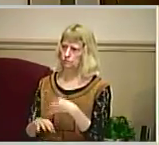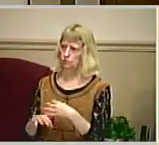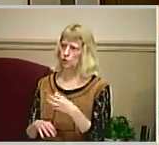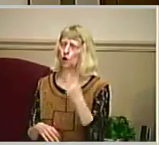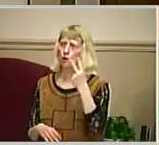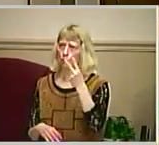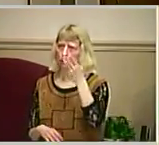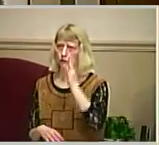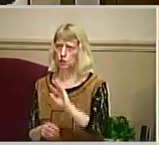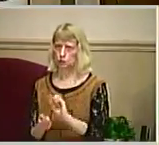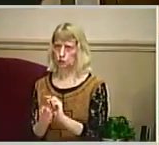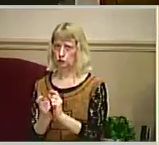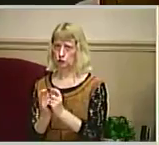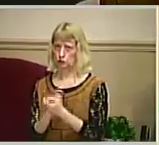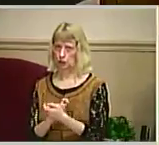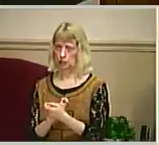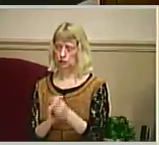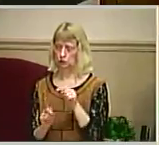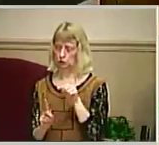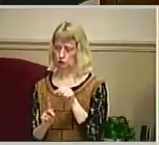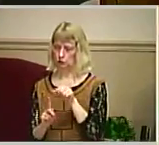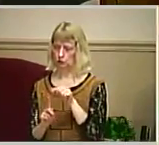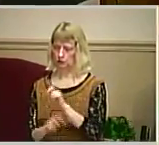how God will change you.